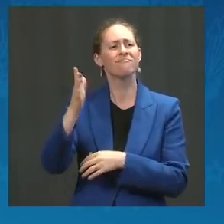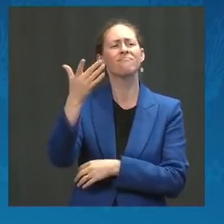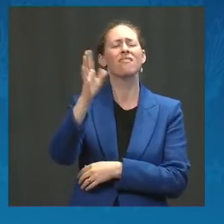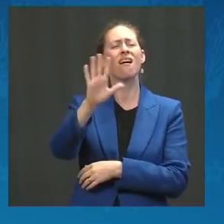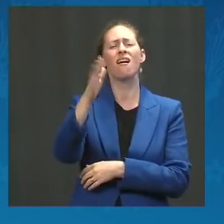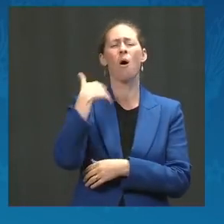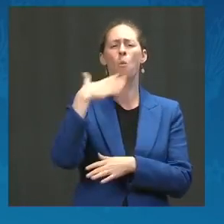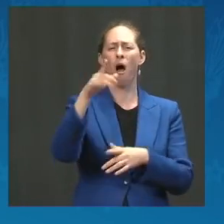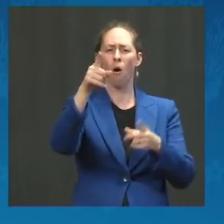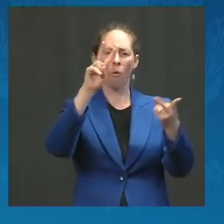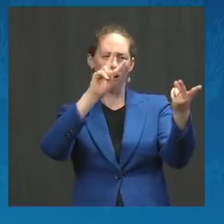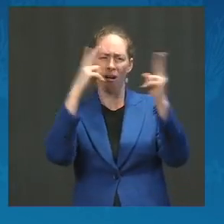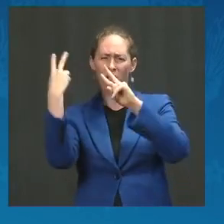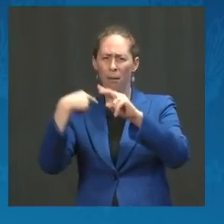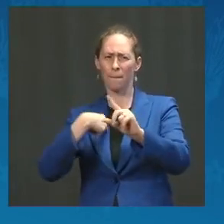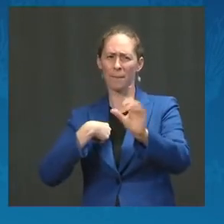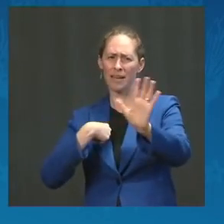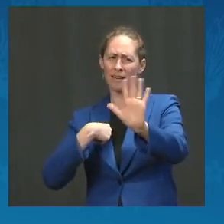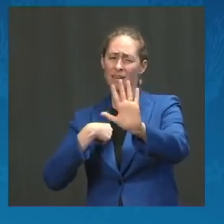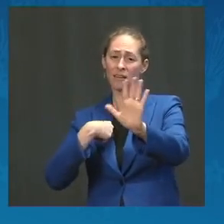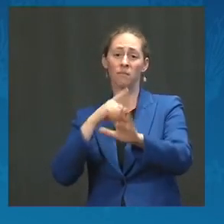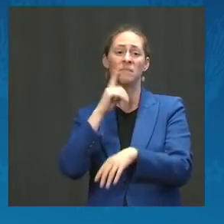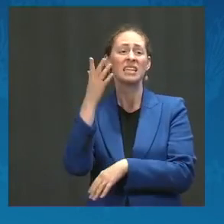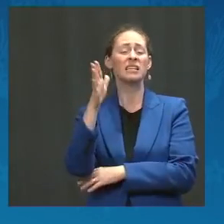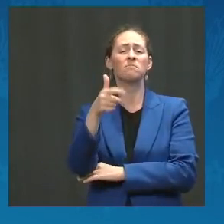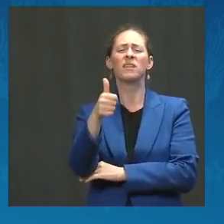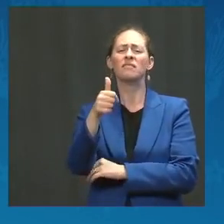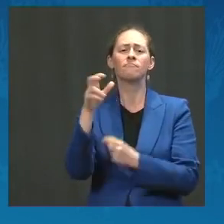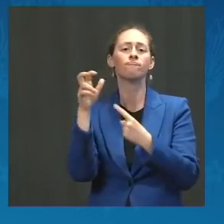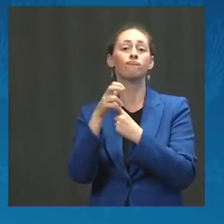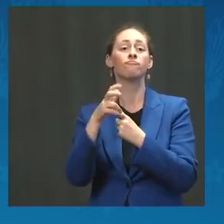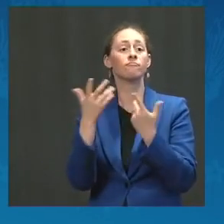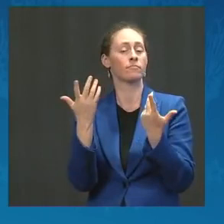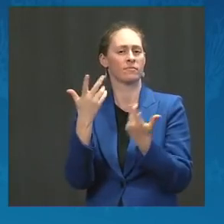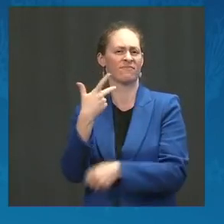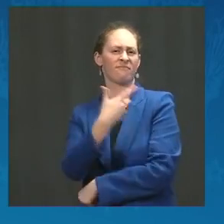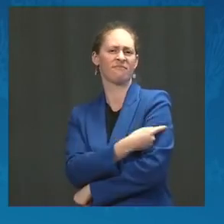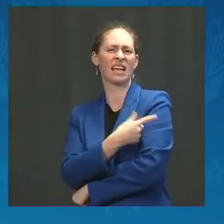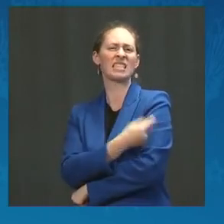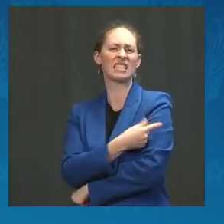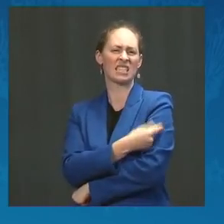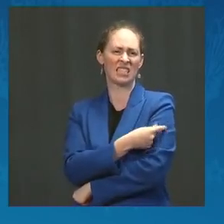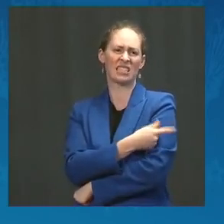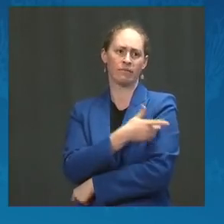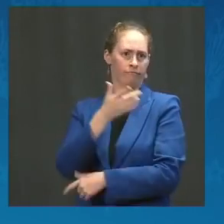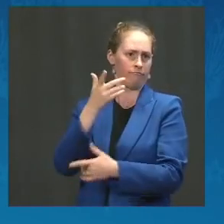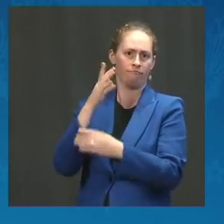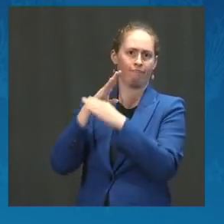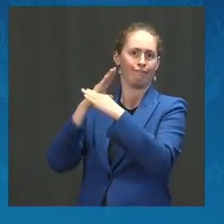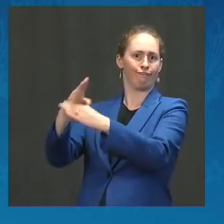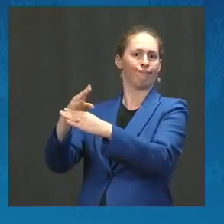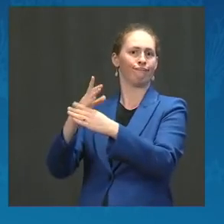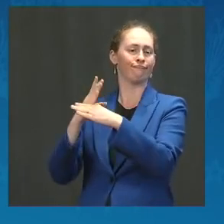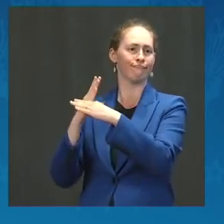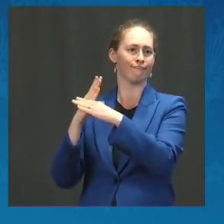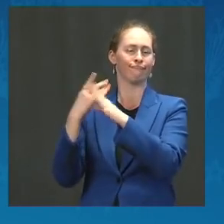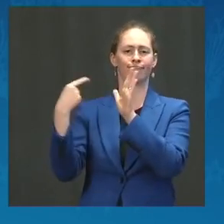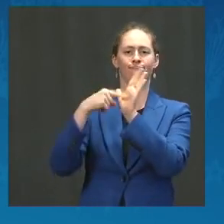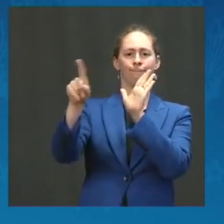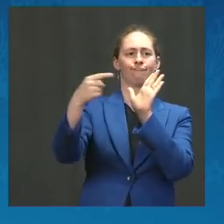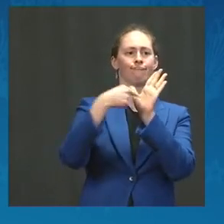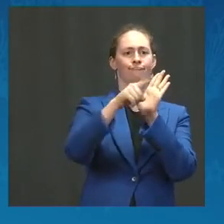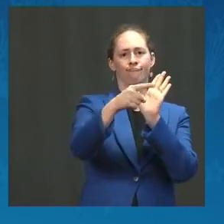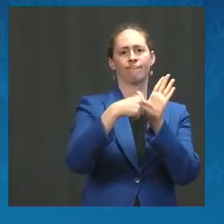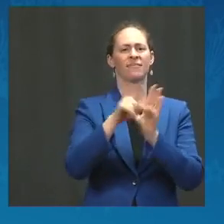vaccines are the best defense against you getting severely ill from COVID-19. The very best defense.